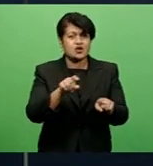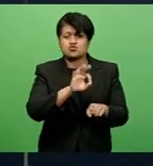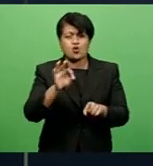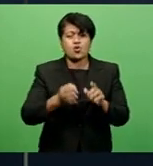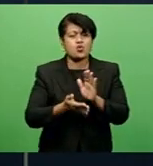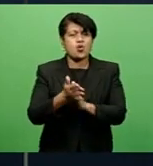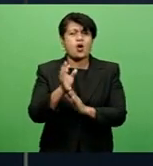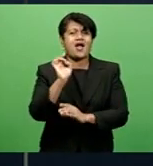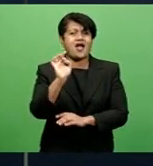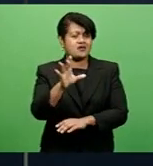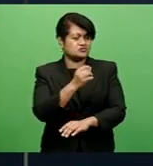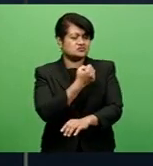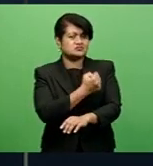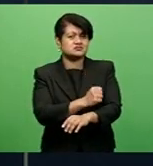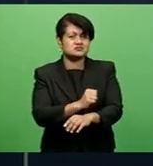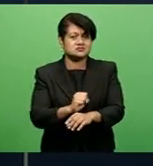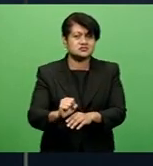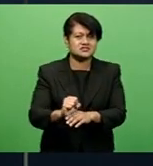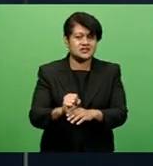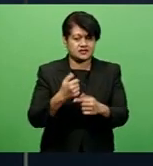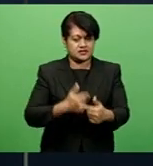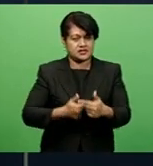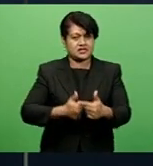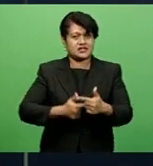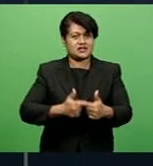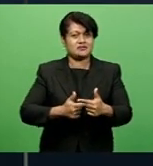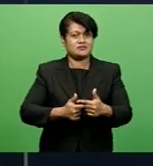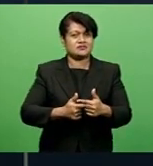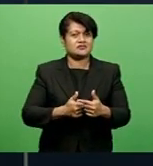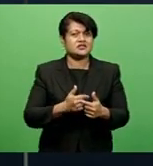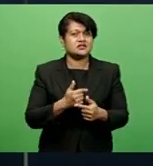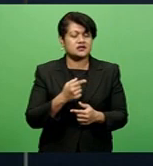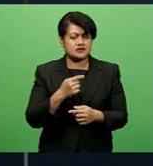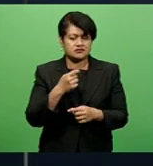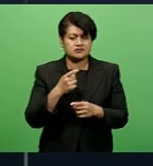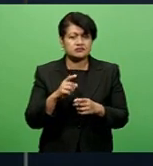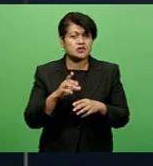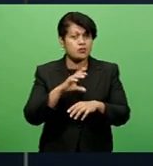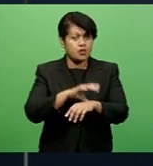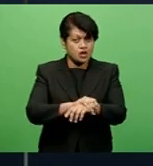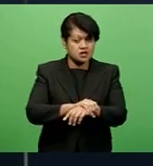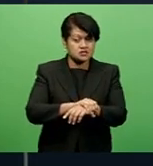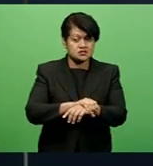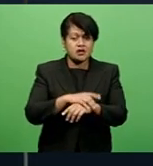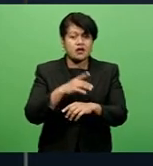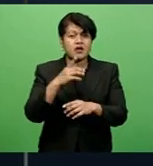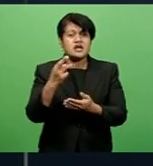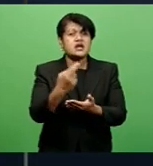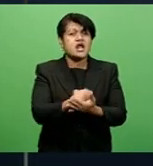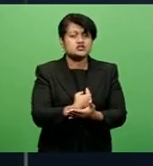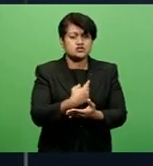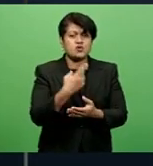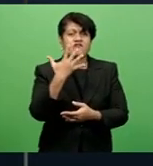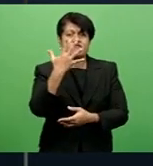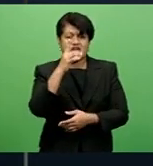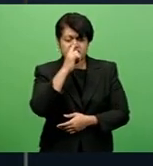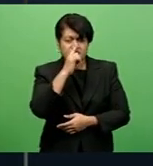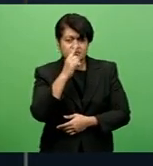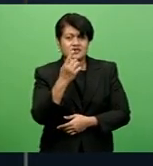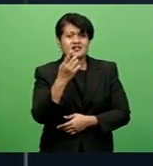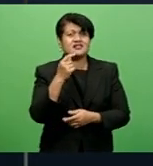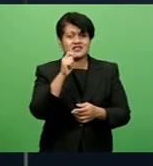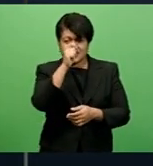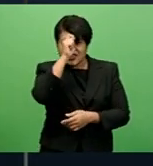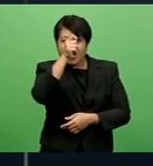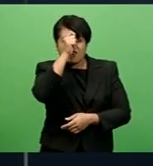This comes after a rescue mission had to be mounted in coordination with police to rescue 5 people in Tavua last night. Kelly Vadala